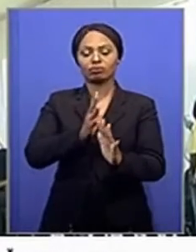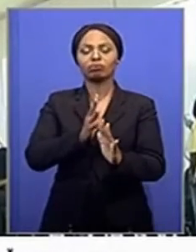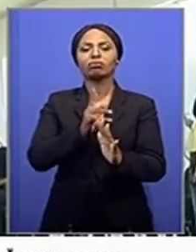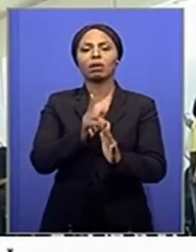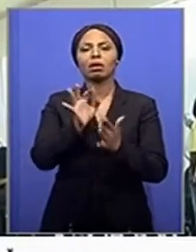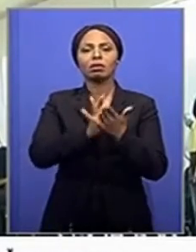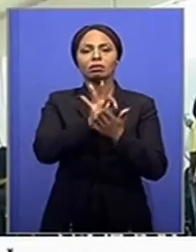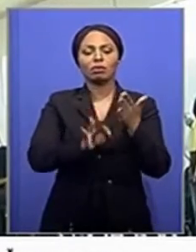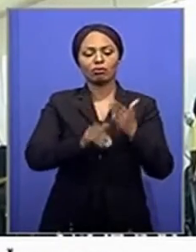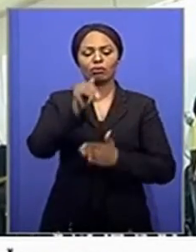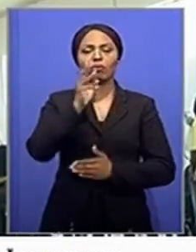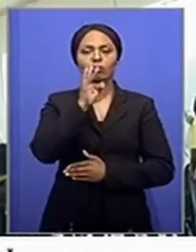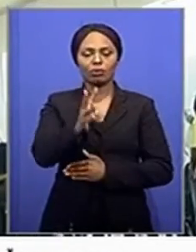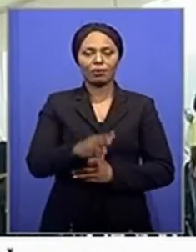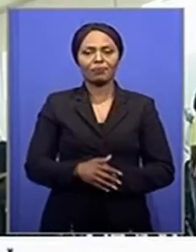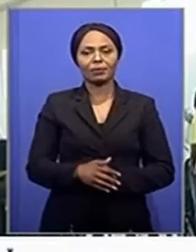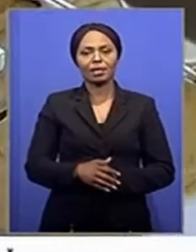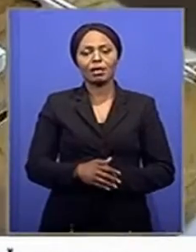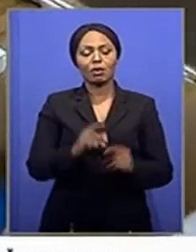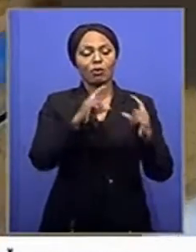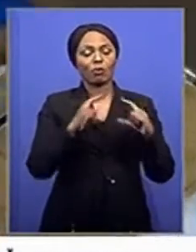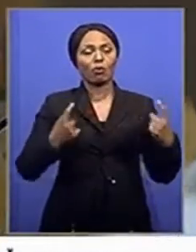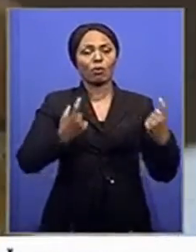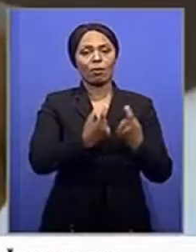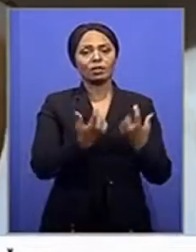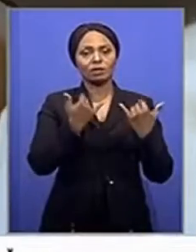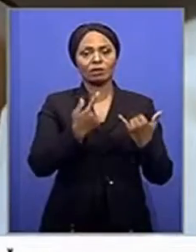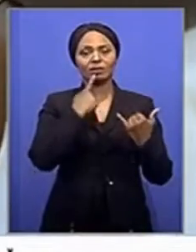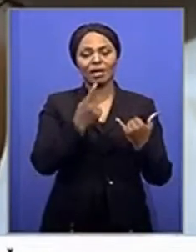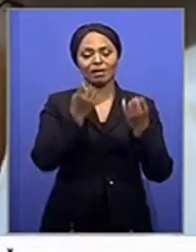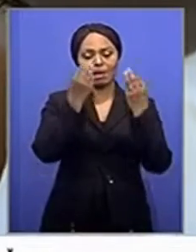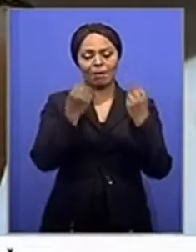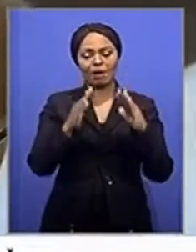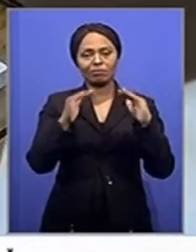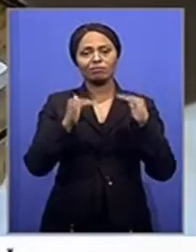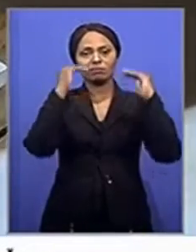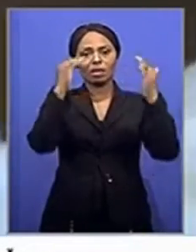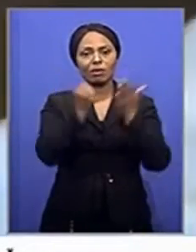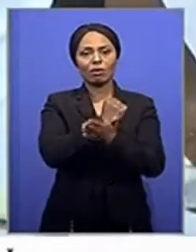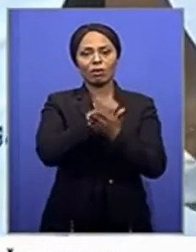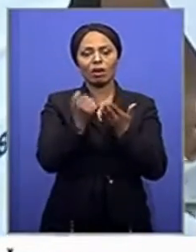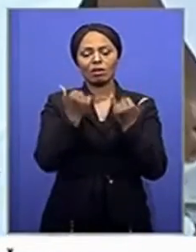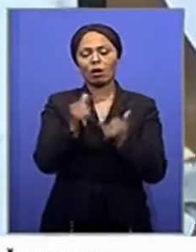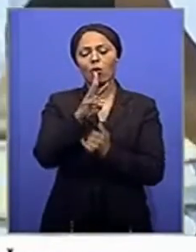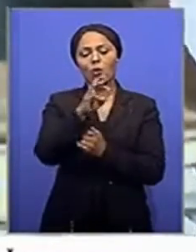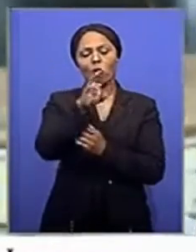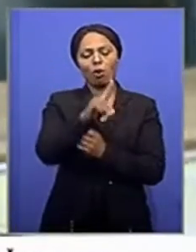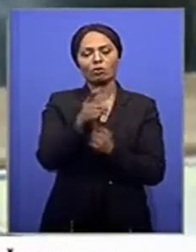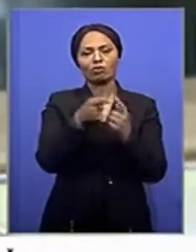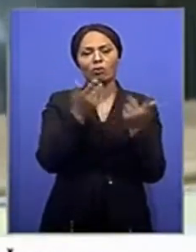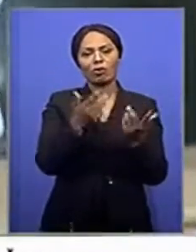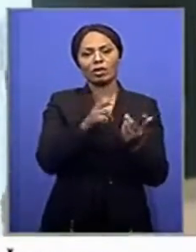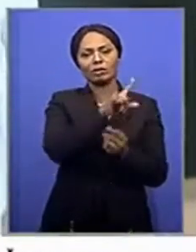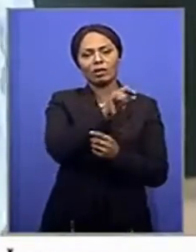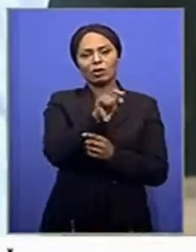Dibatsela. Komishene e re palo ya godimo ya bakgethi e hlotše gore palo ya diwate e oketšege go tloga go